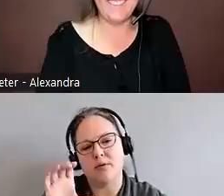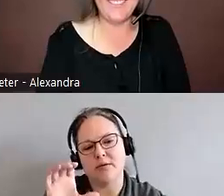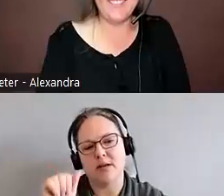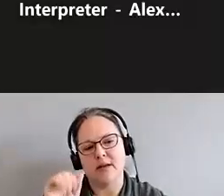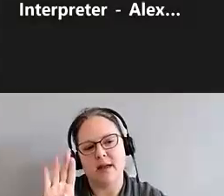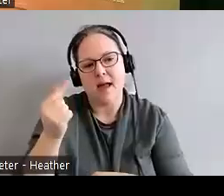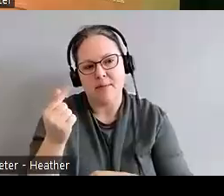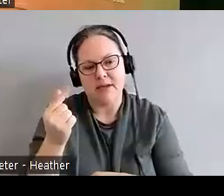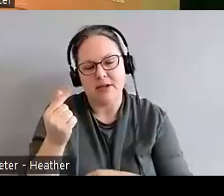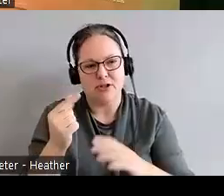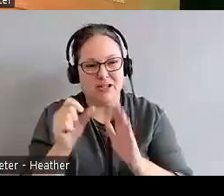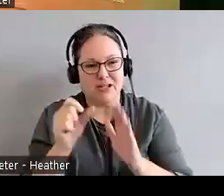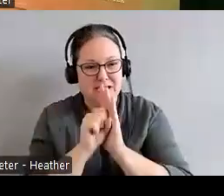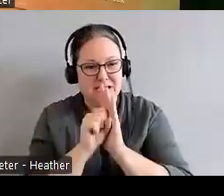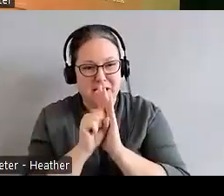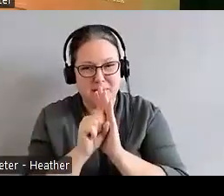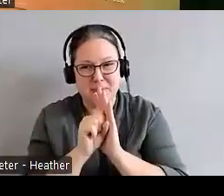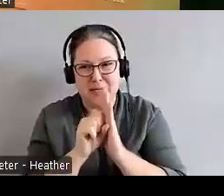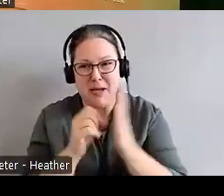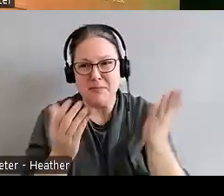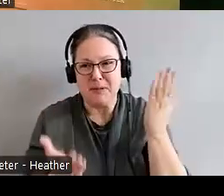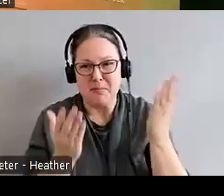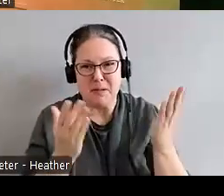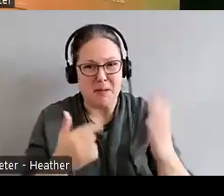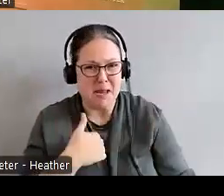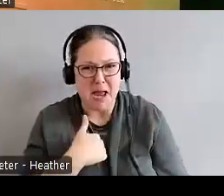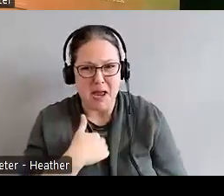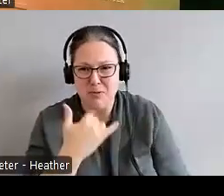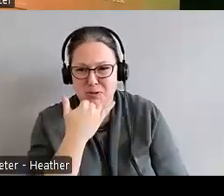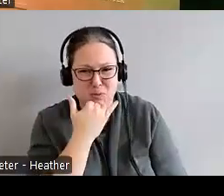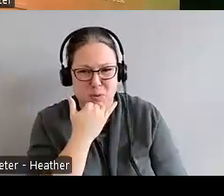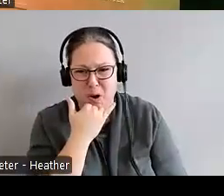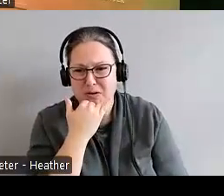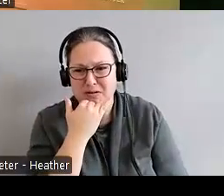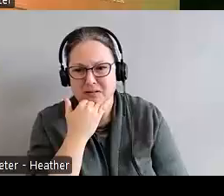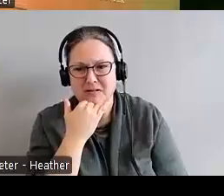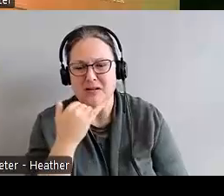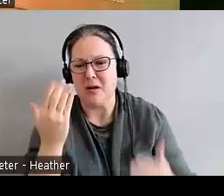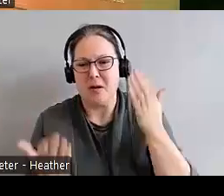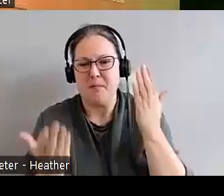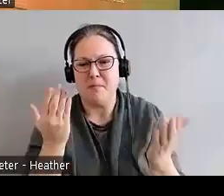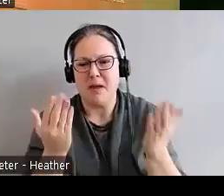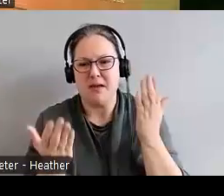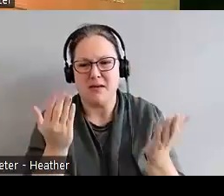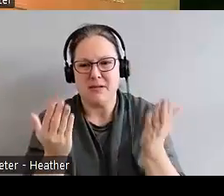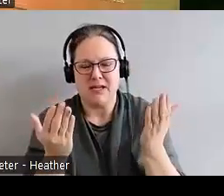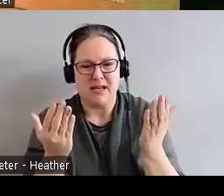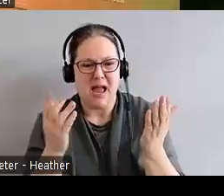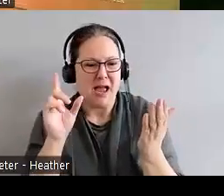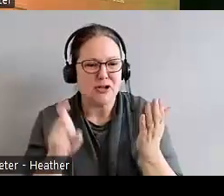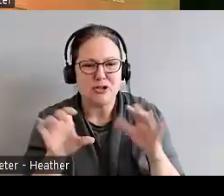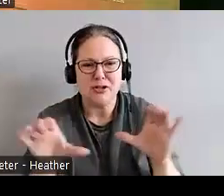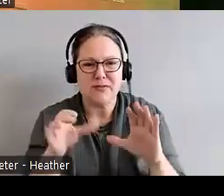symptoms? Maybe I had it all wrong. Maybe I should have pursued post-CABS, pre-CABS depression rather